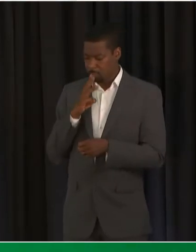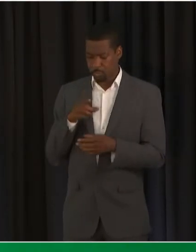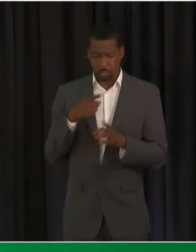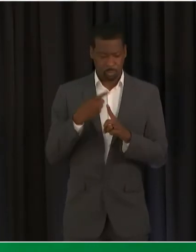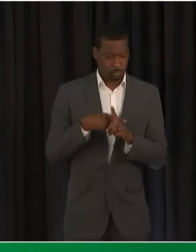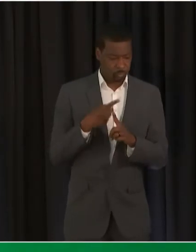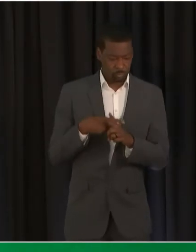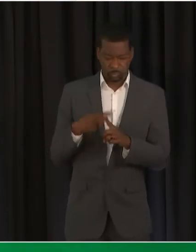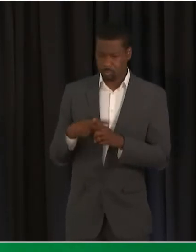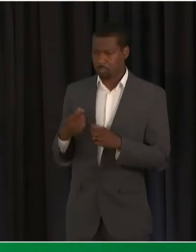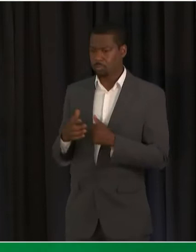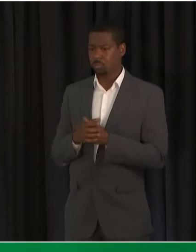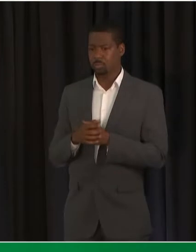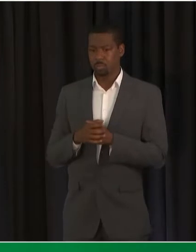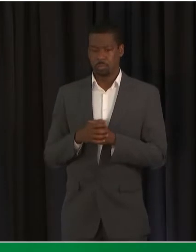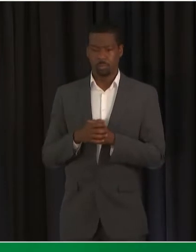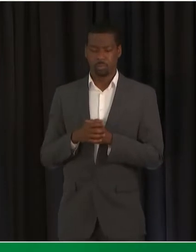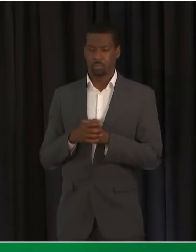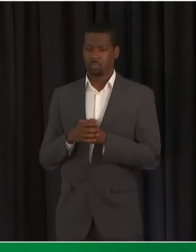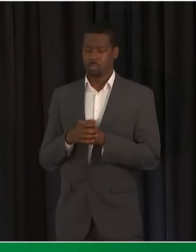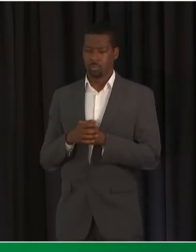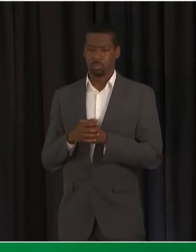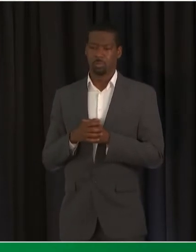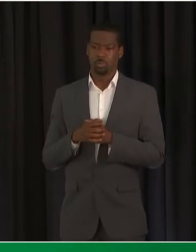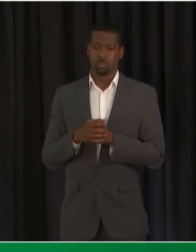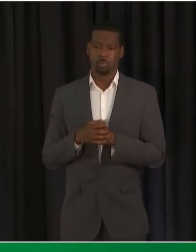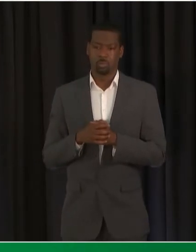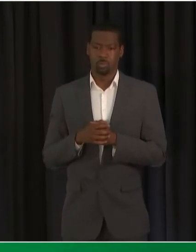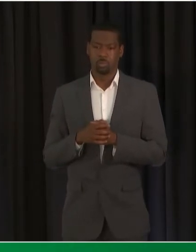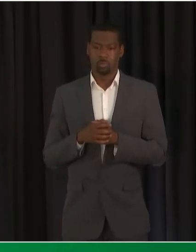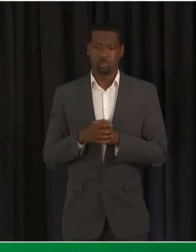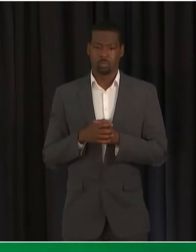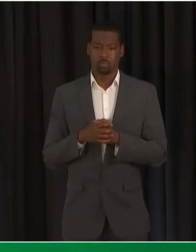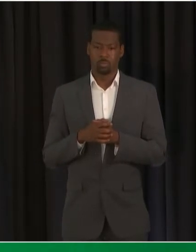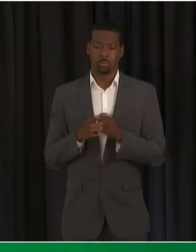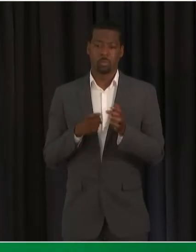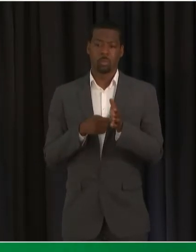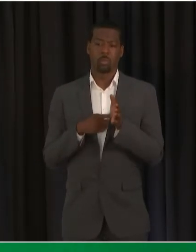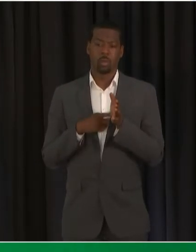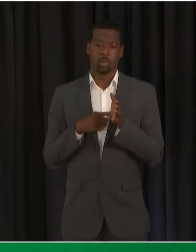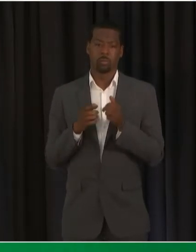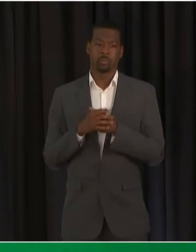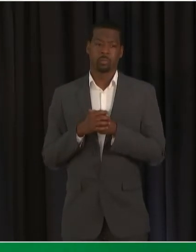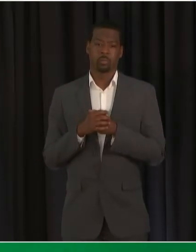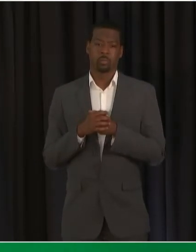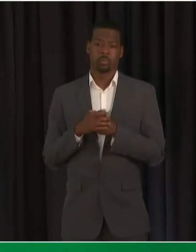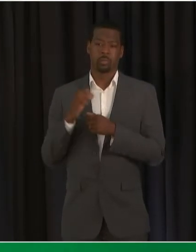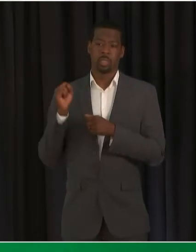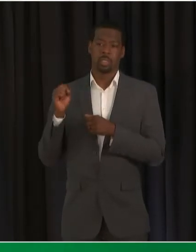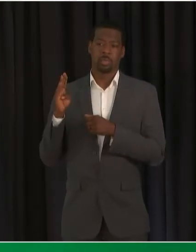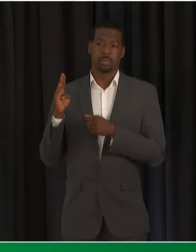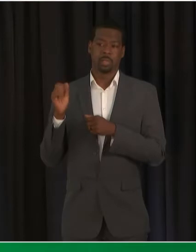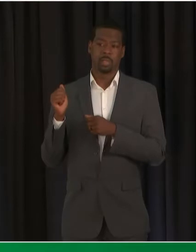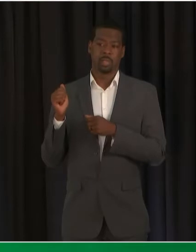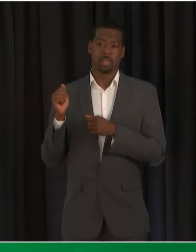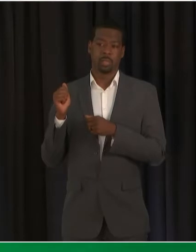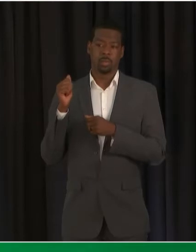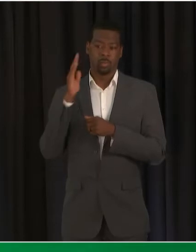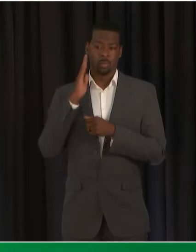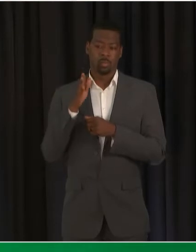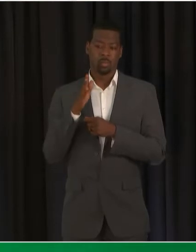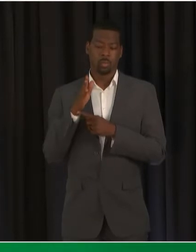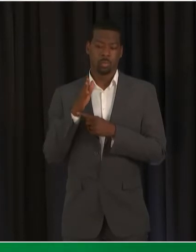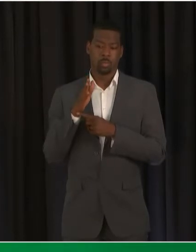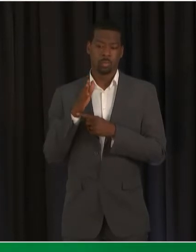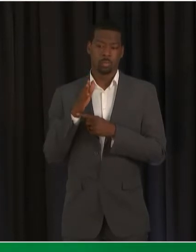electric, rent, okay, interest on a commercial mortgage, collateral requirements. The SBA will take